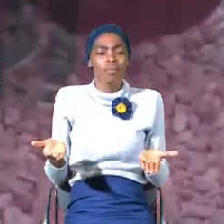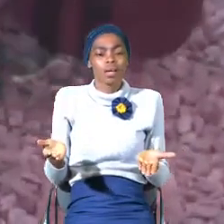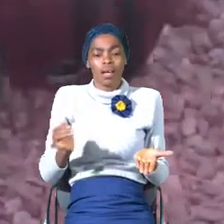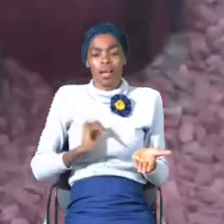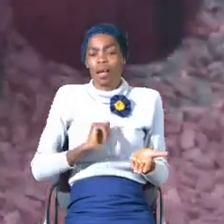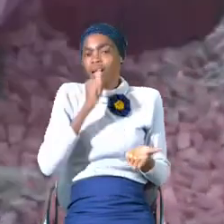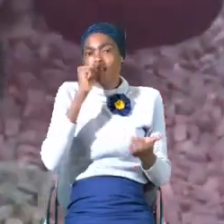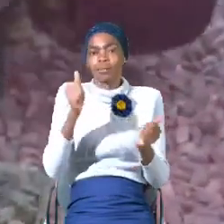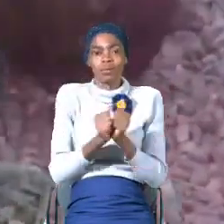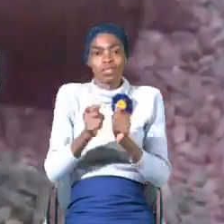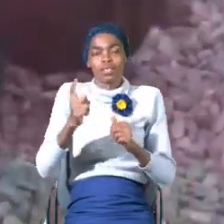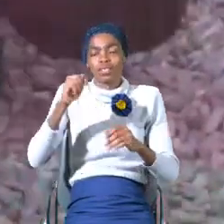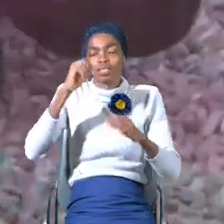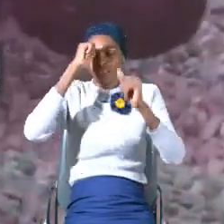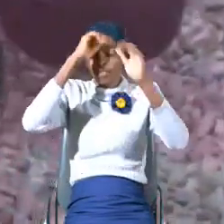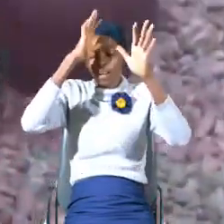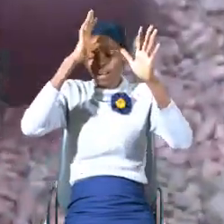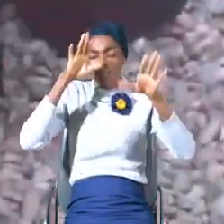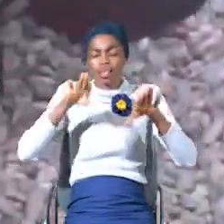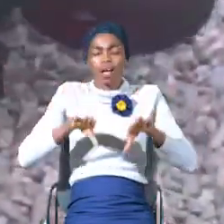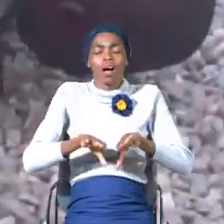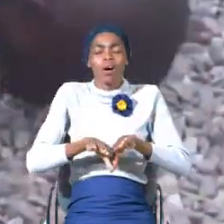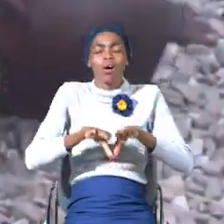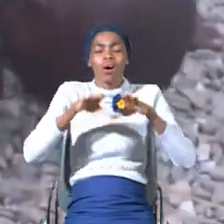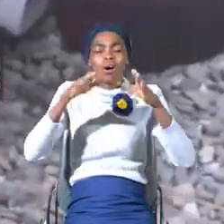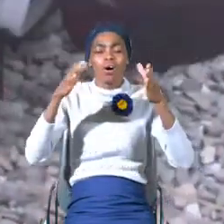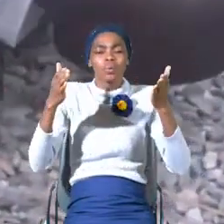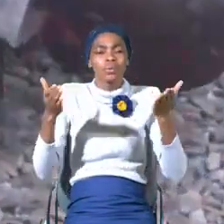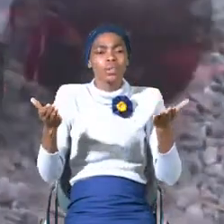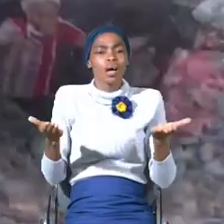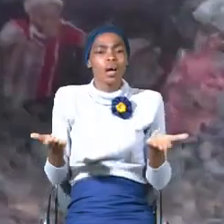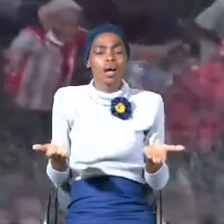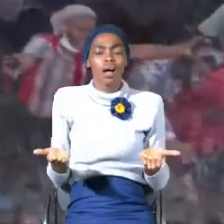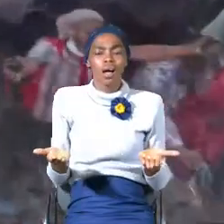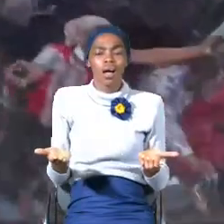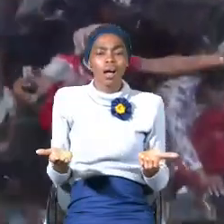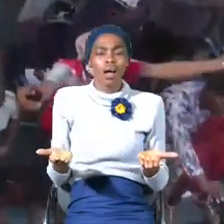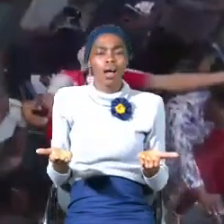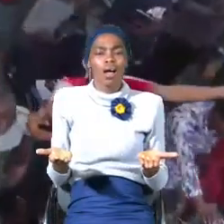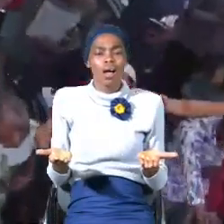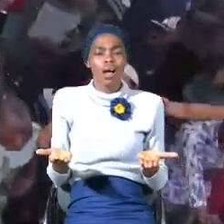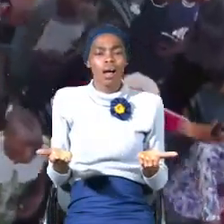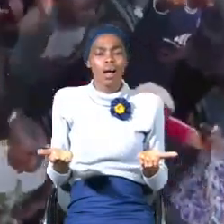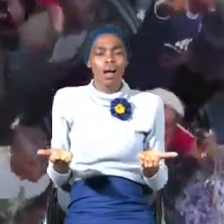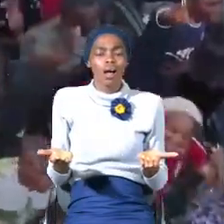up. I am with the Father open